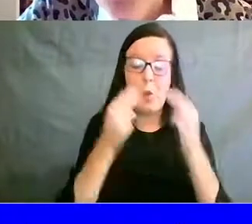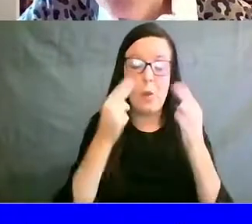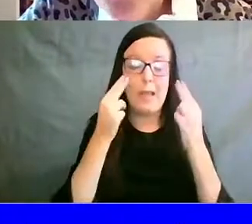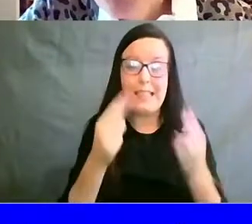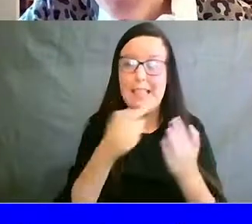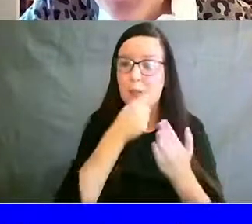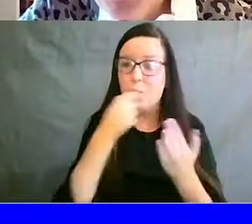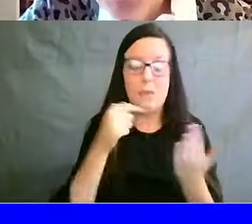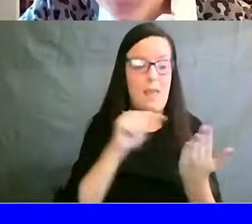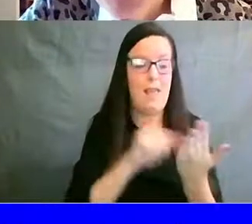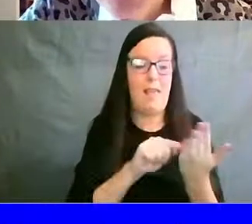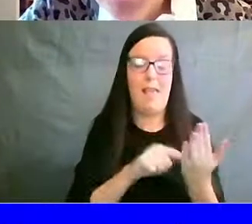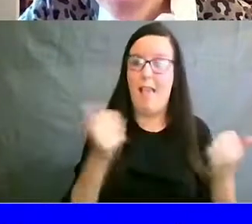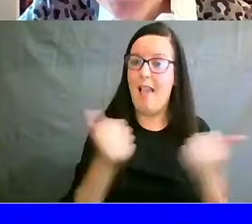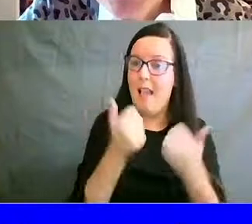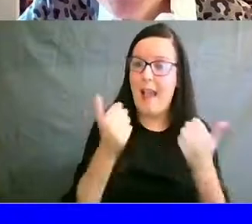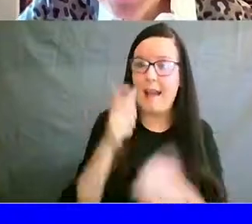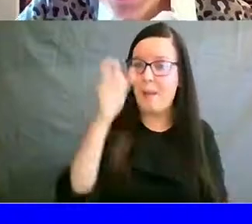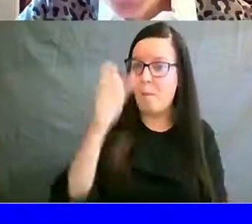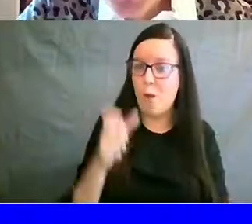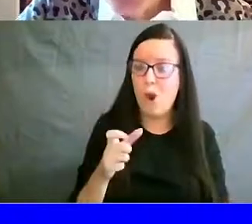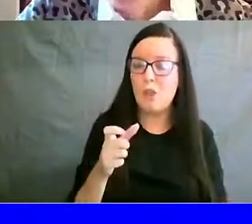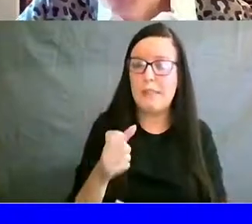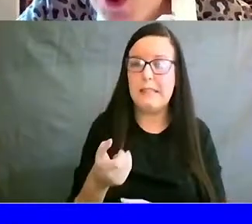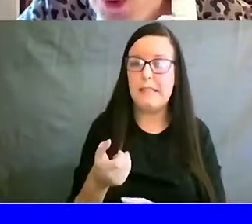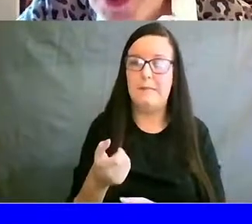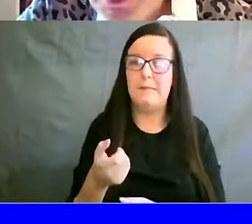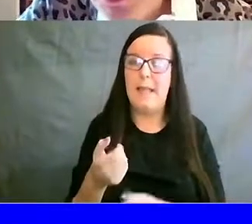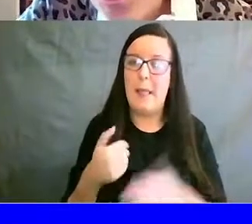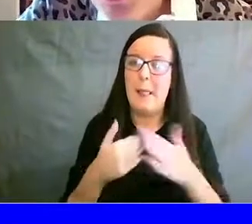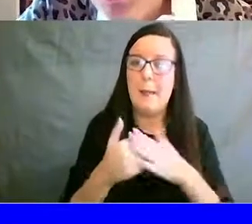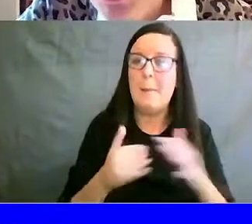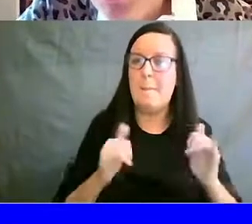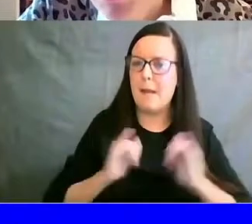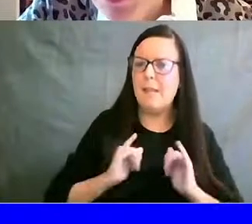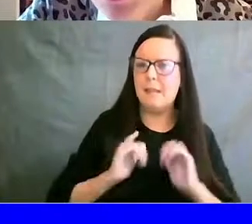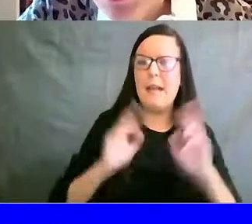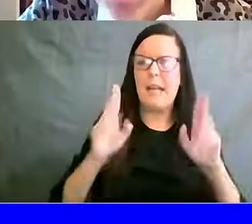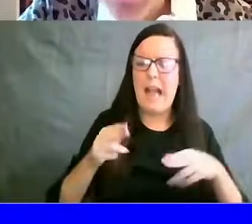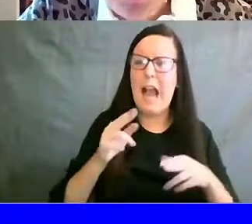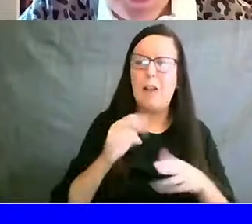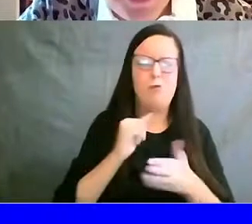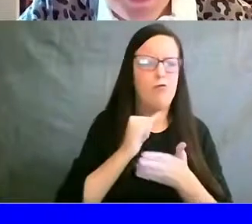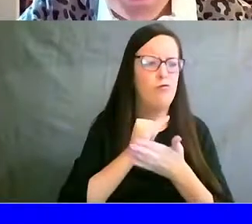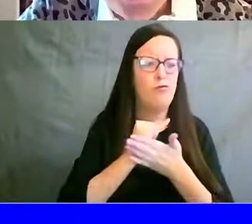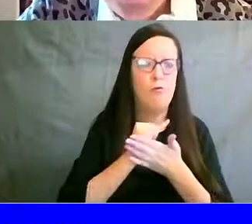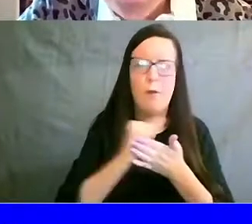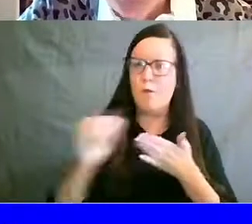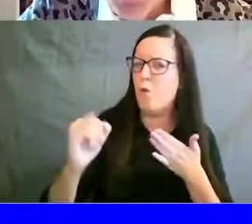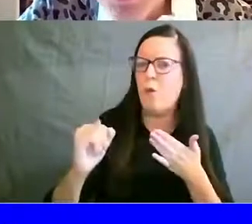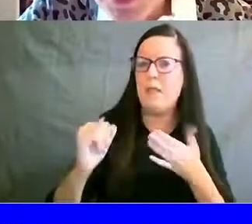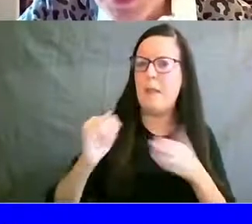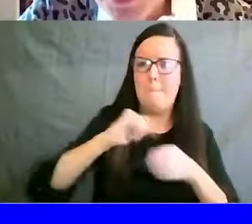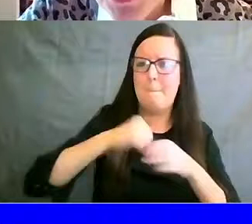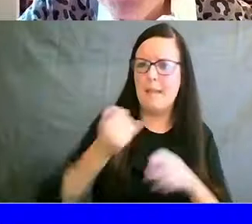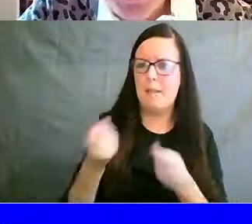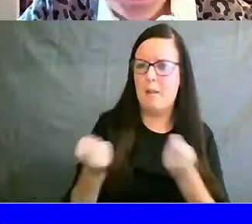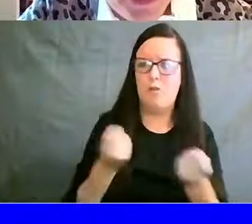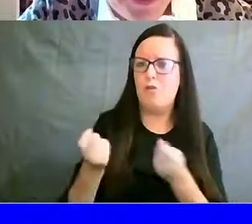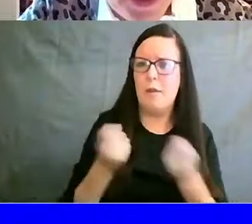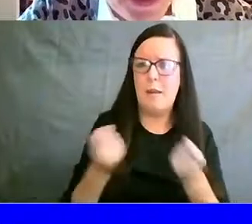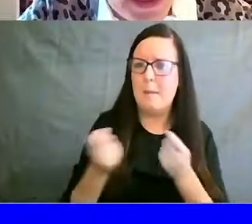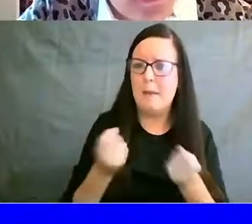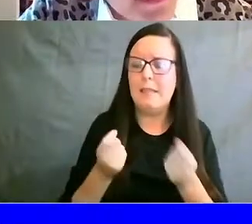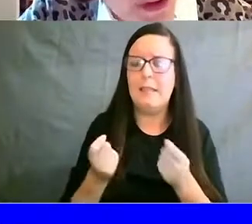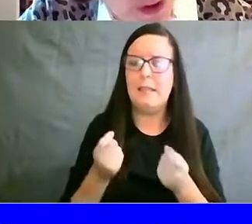person with capacity is entitled to refuse medical treatment, even if that seems ill-advised, not based on sound